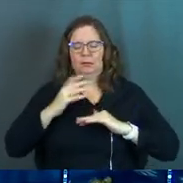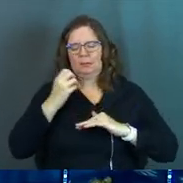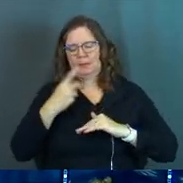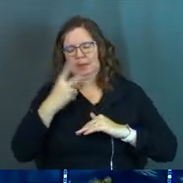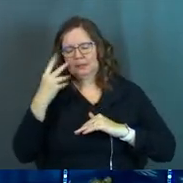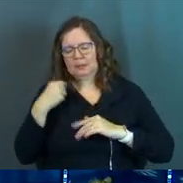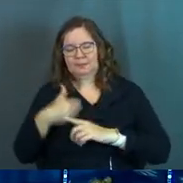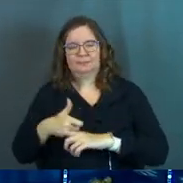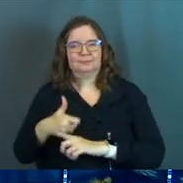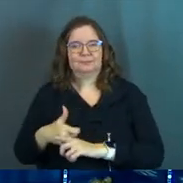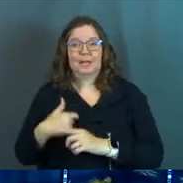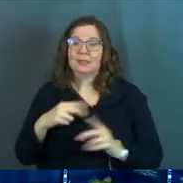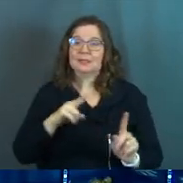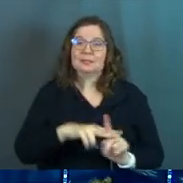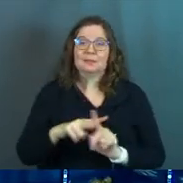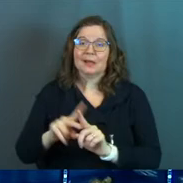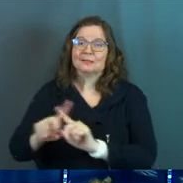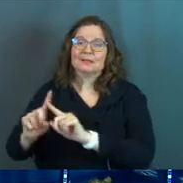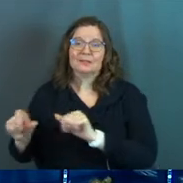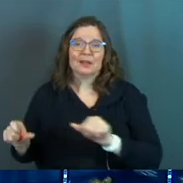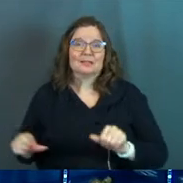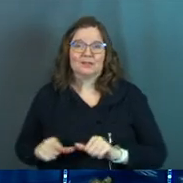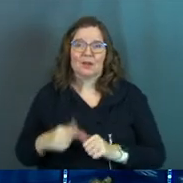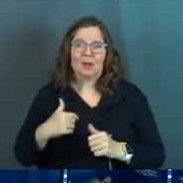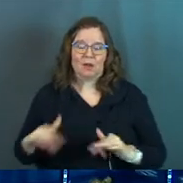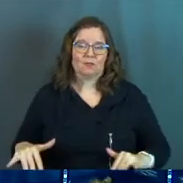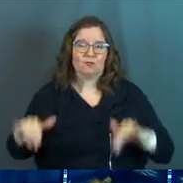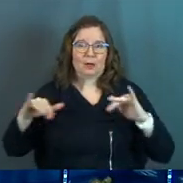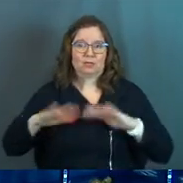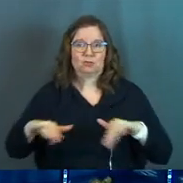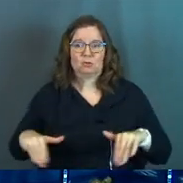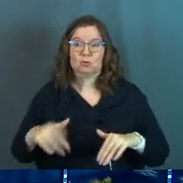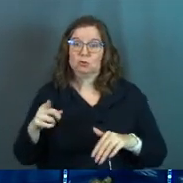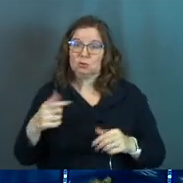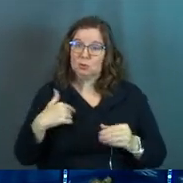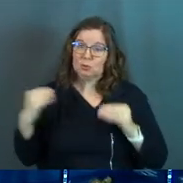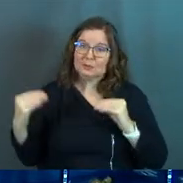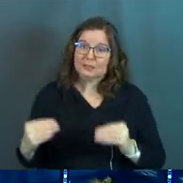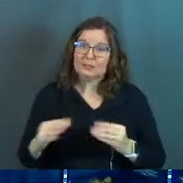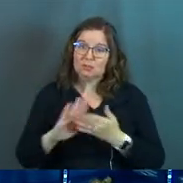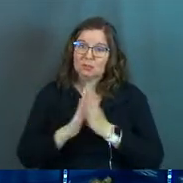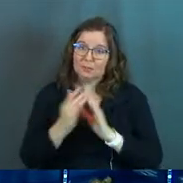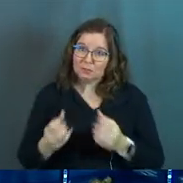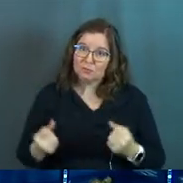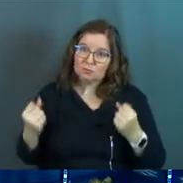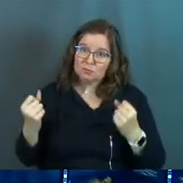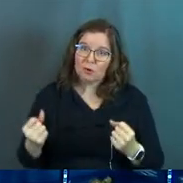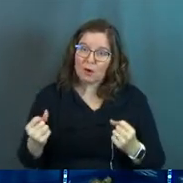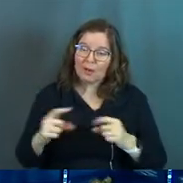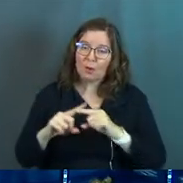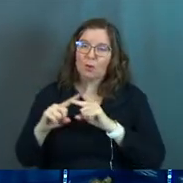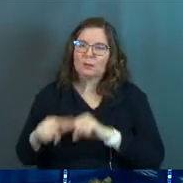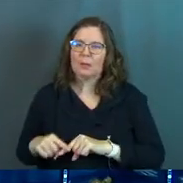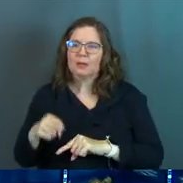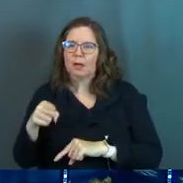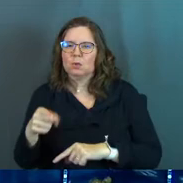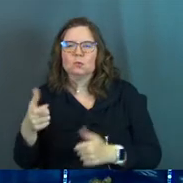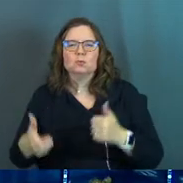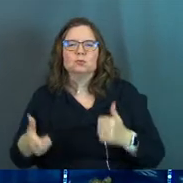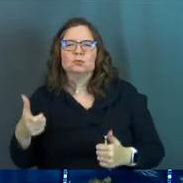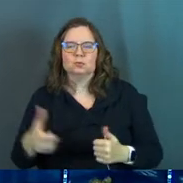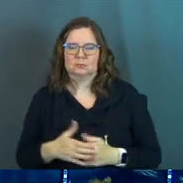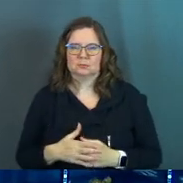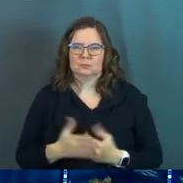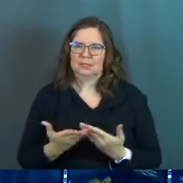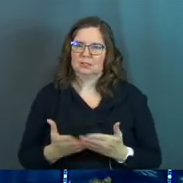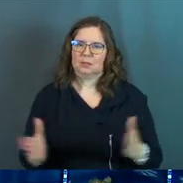to sleep. And this applies to all kinds of areas of raising children. Do you teach it to be strong or dependent on you?